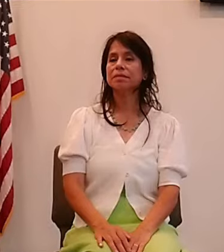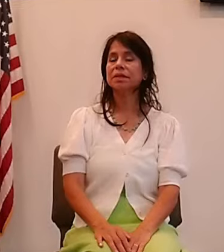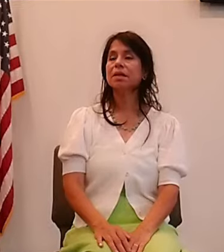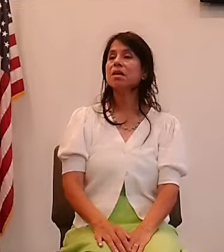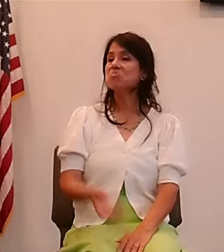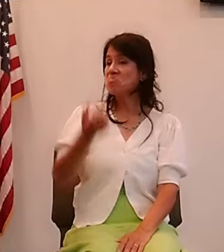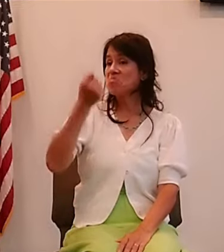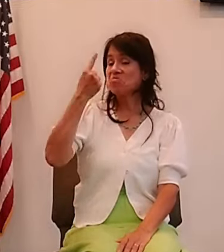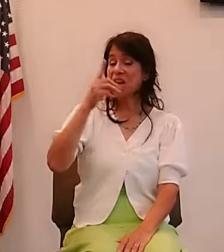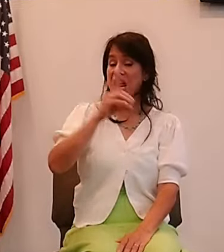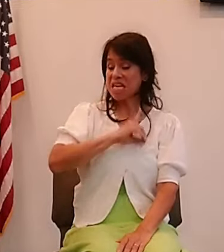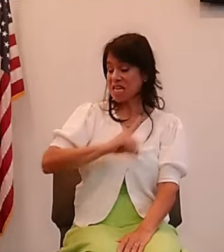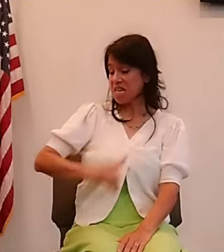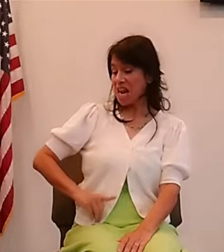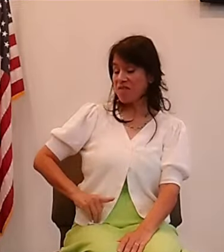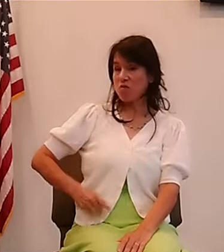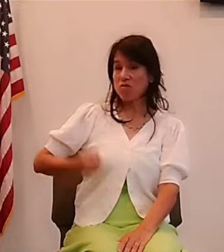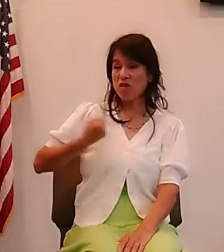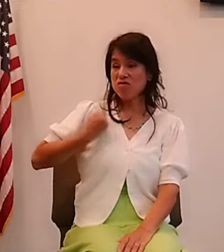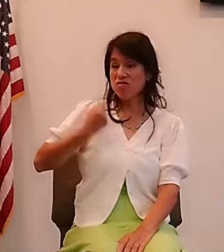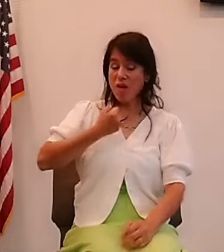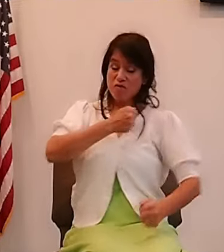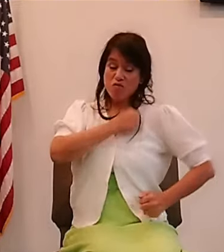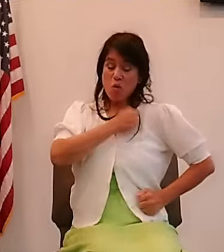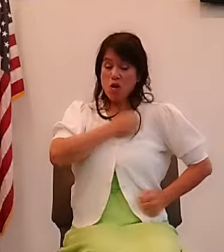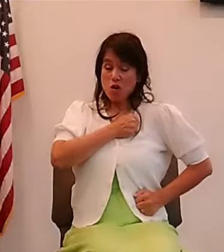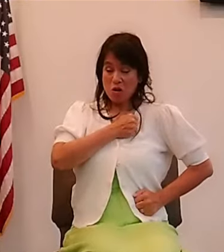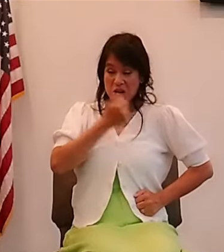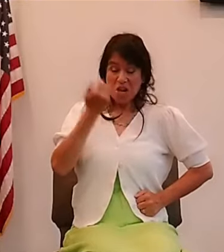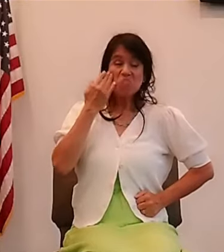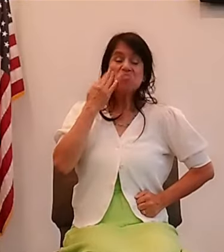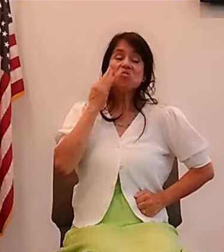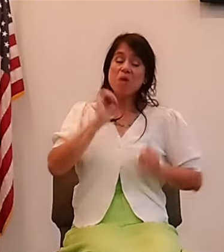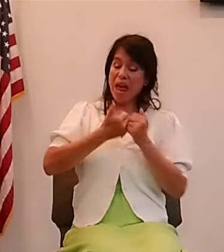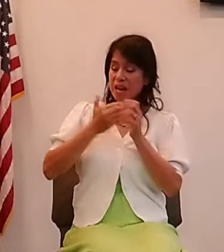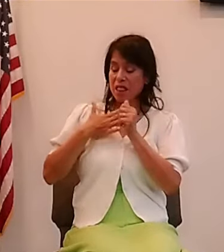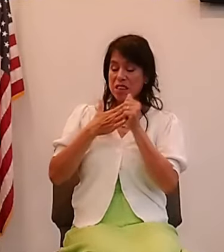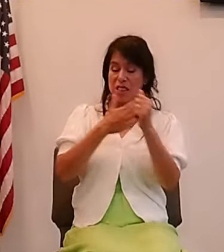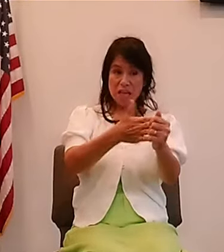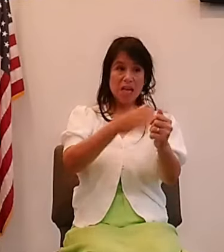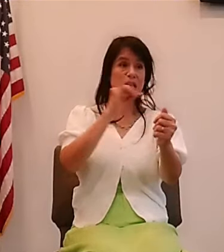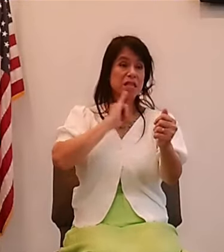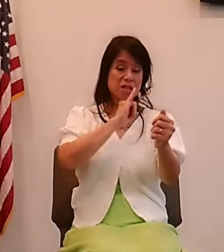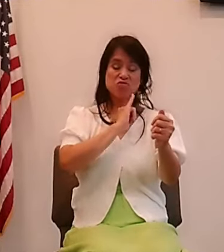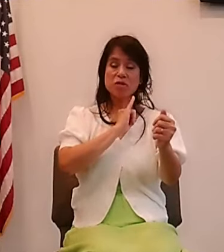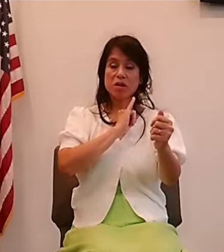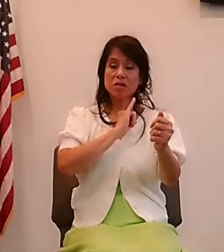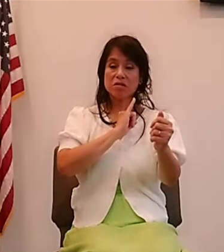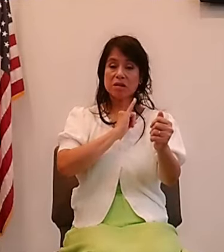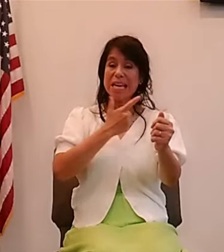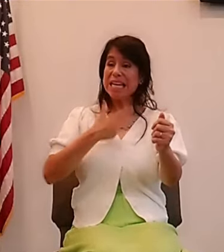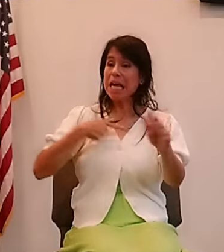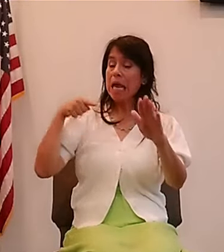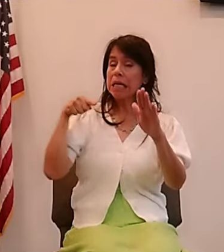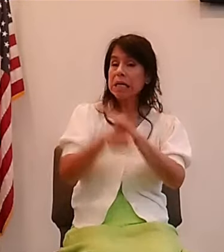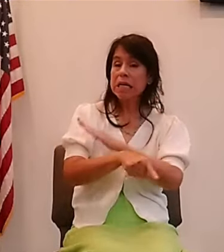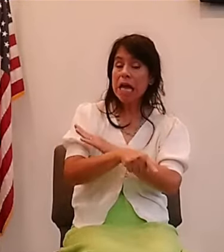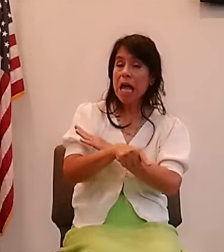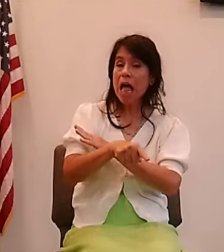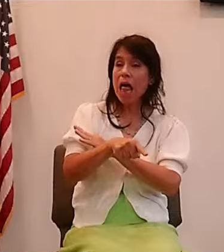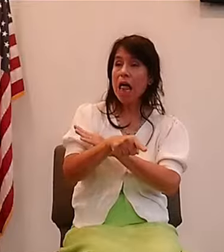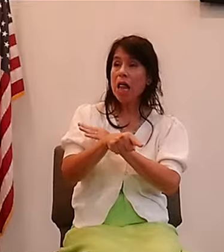warrior, tough, knew how to lead Israel. He had slain Goliath. He